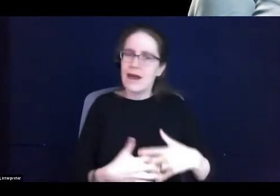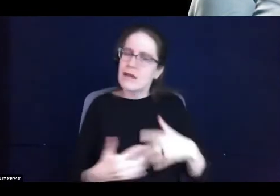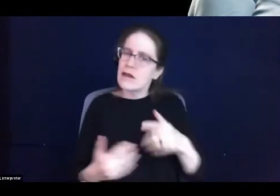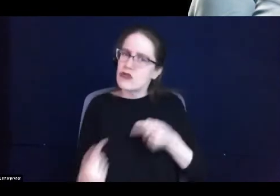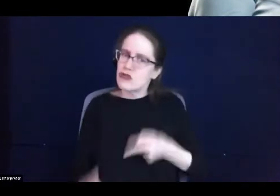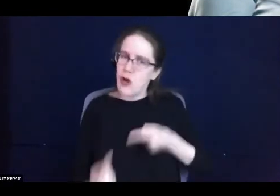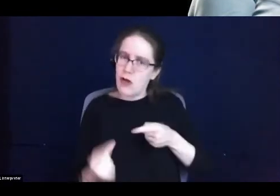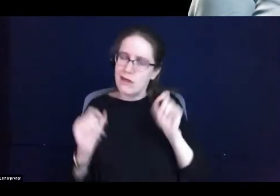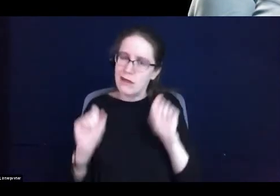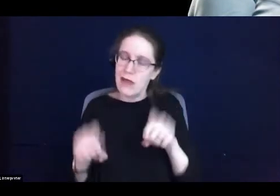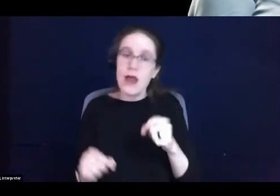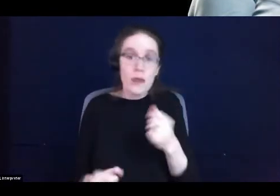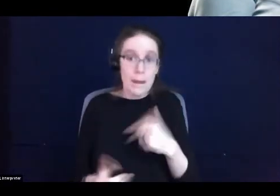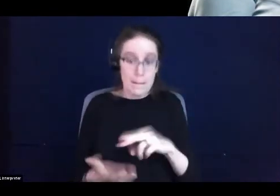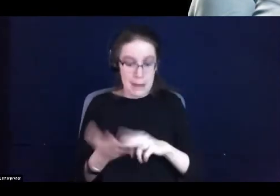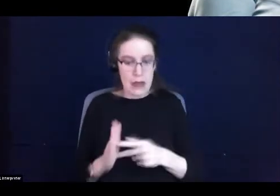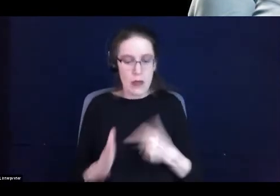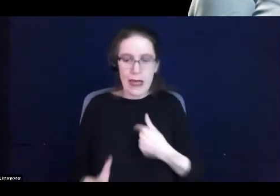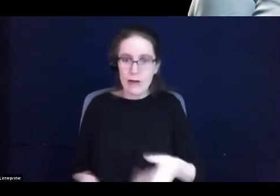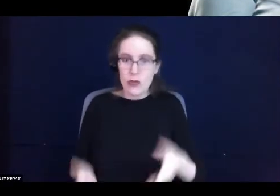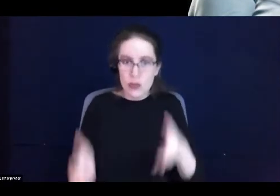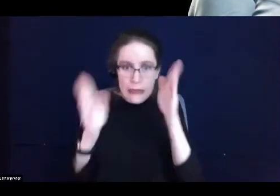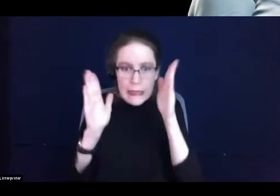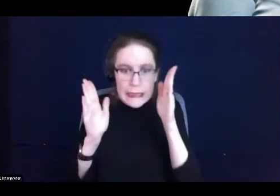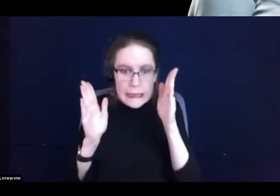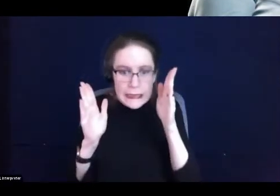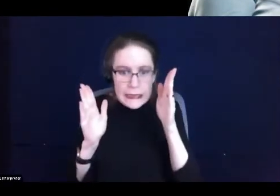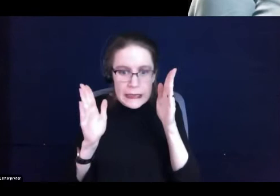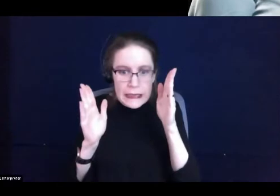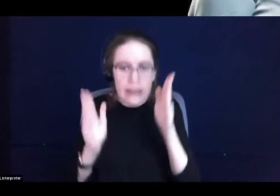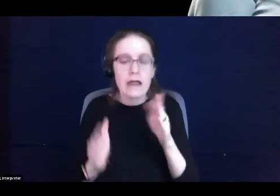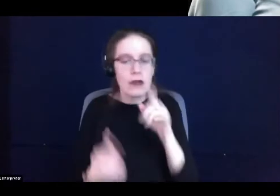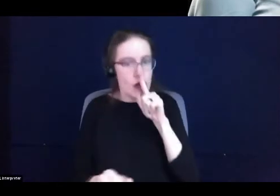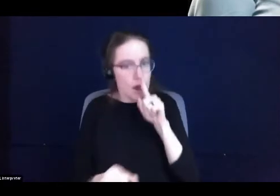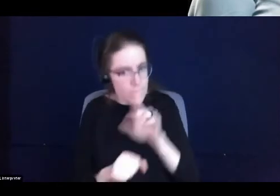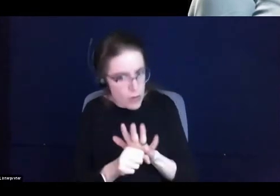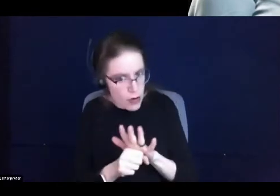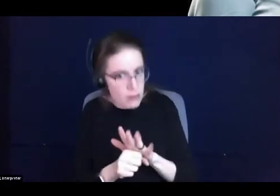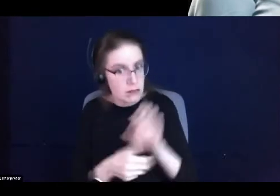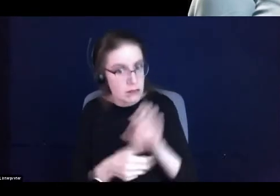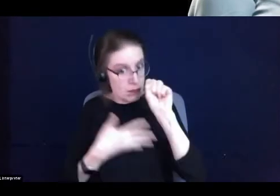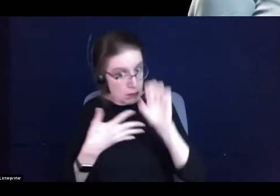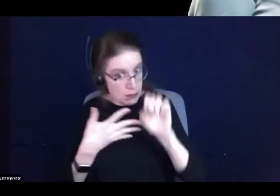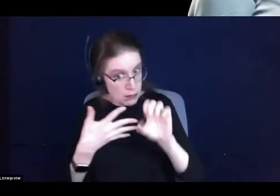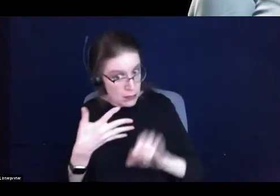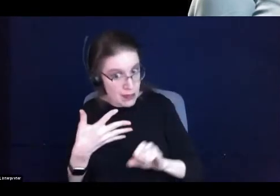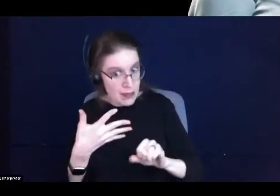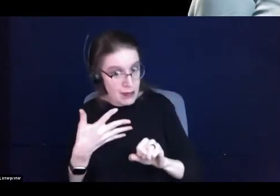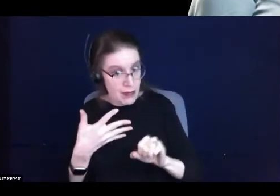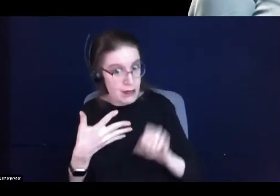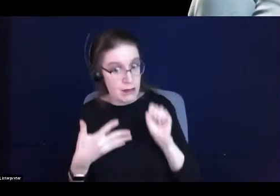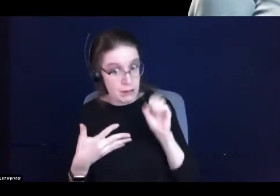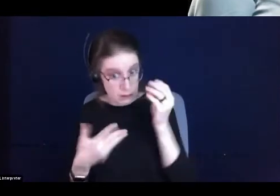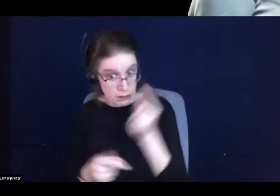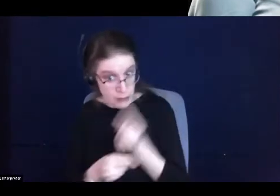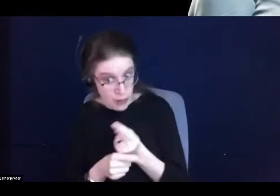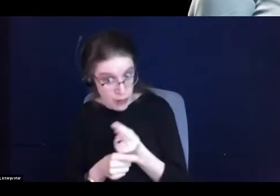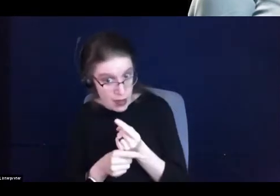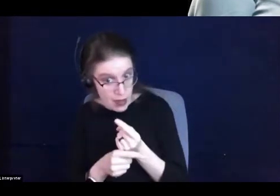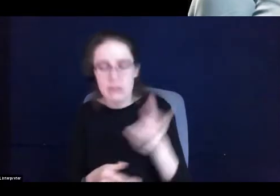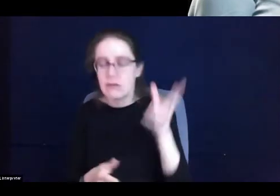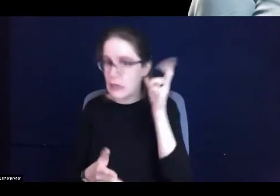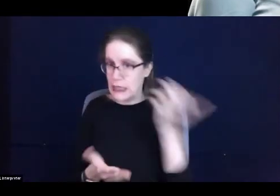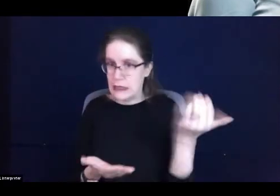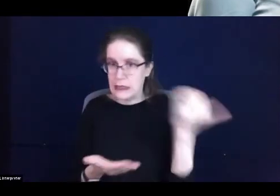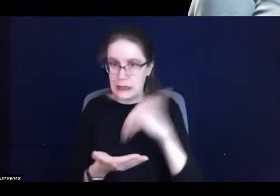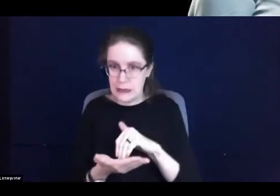confirm, and repeat back, listen again, and then maybe after repeating this process a few more times,